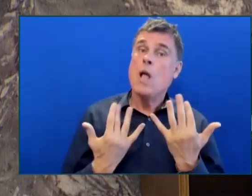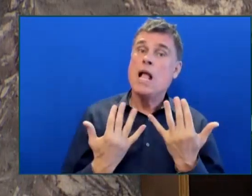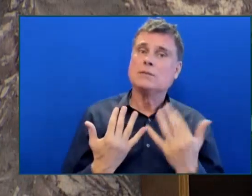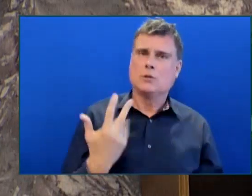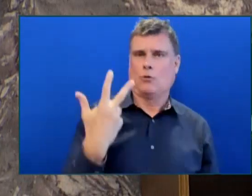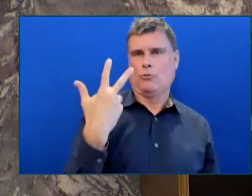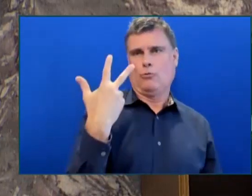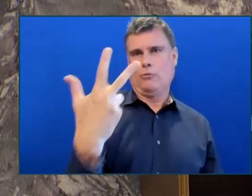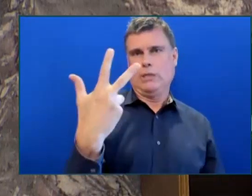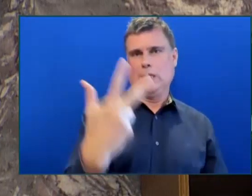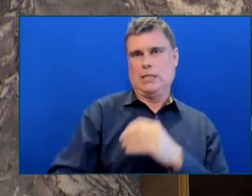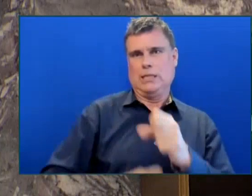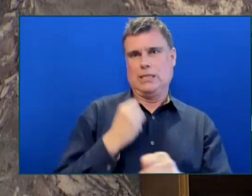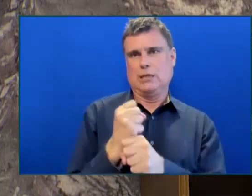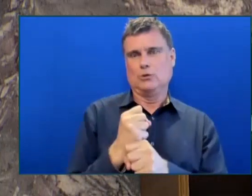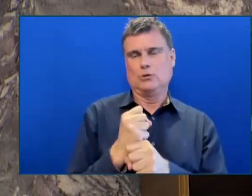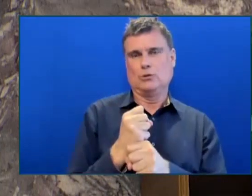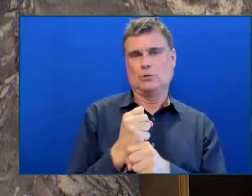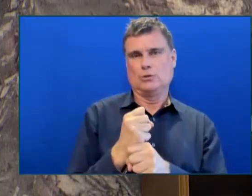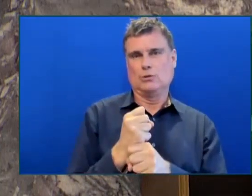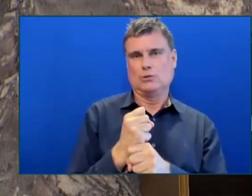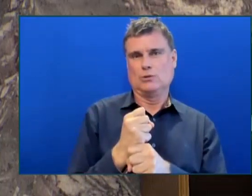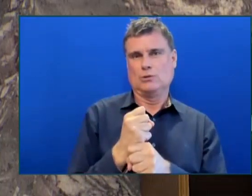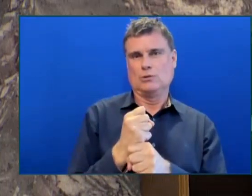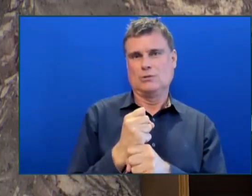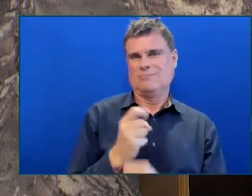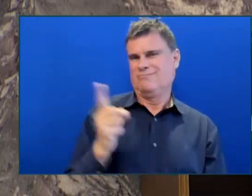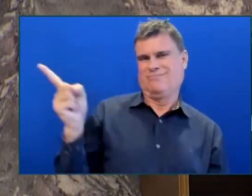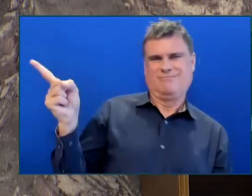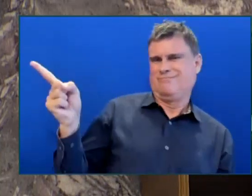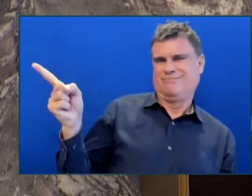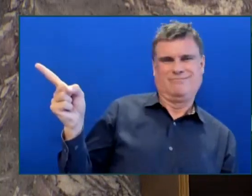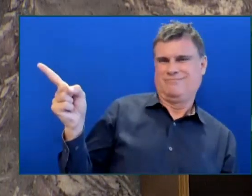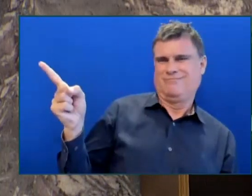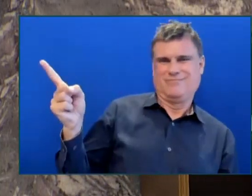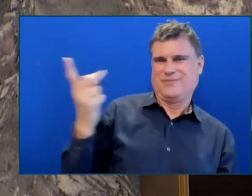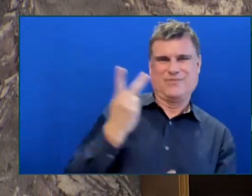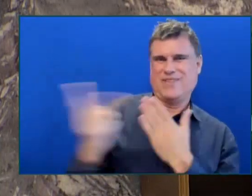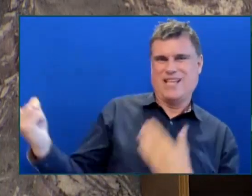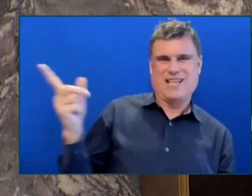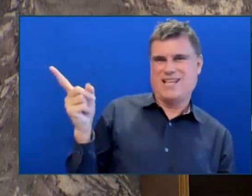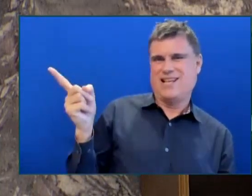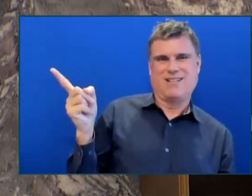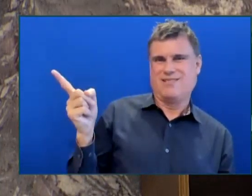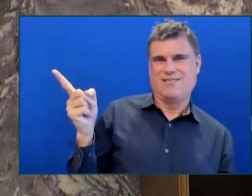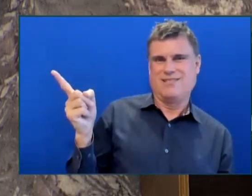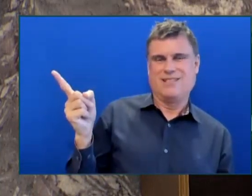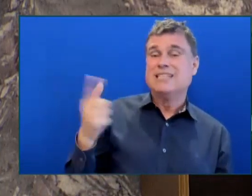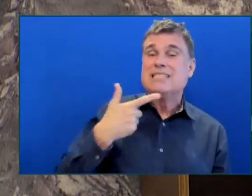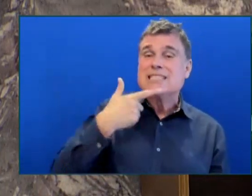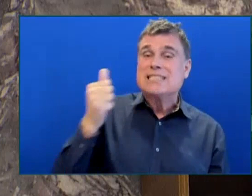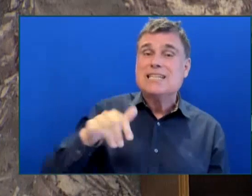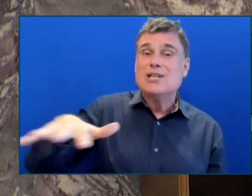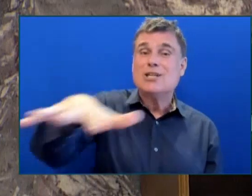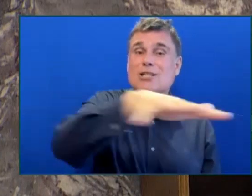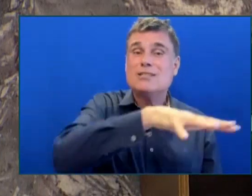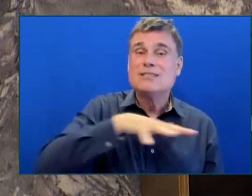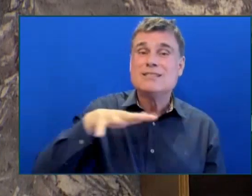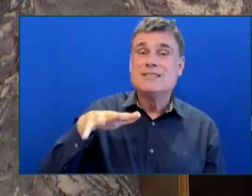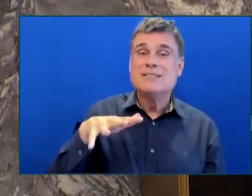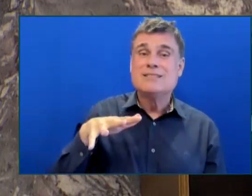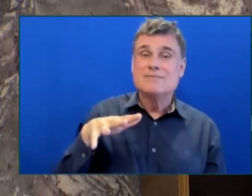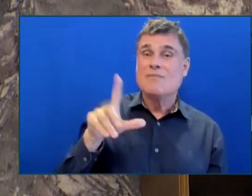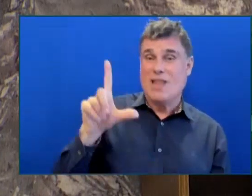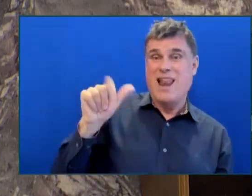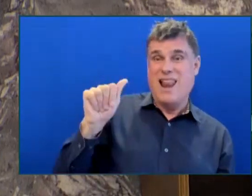left thousands in desperate need. This is what Linda said when she was told about the 42% increase. Quote, "I